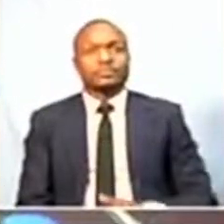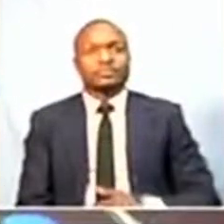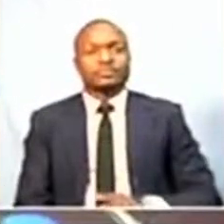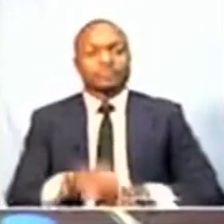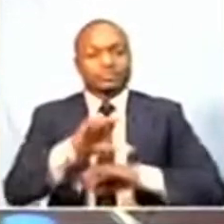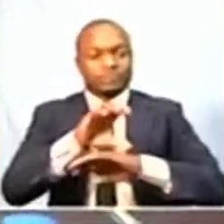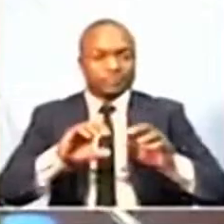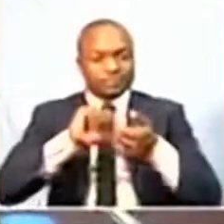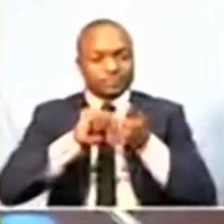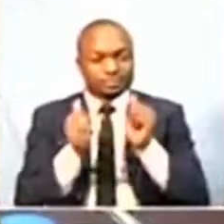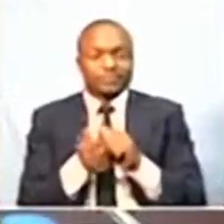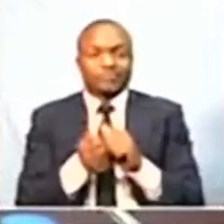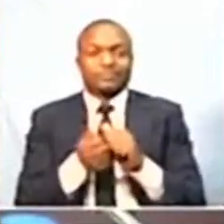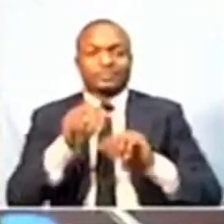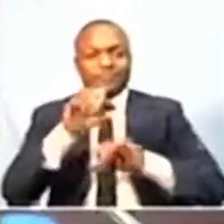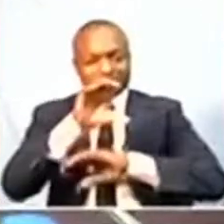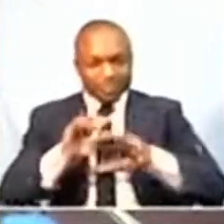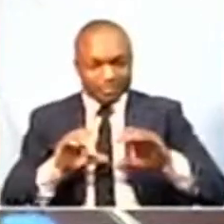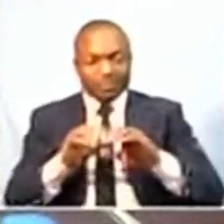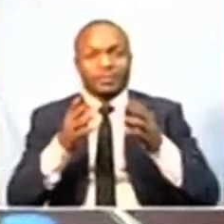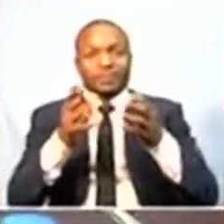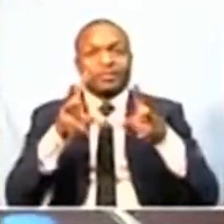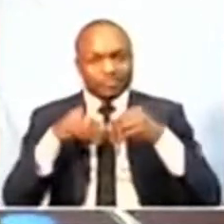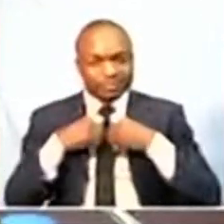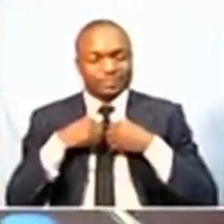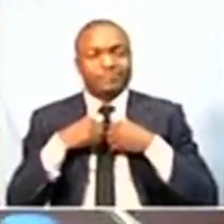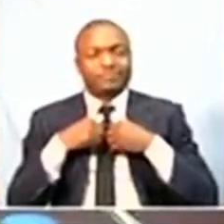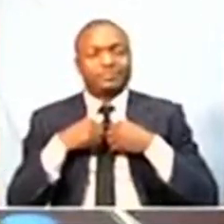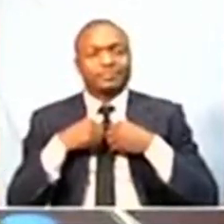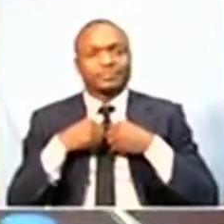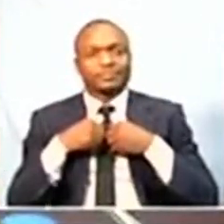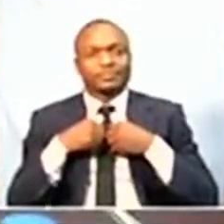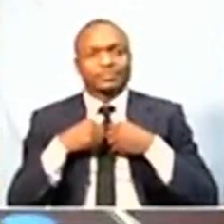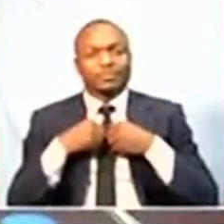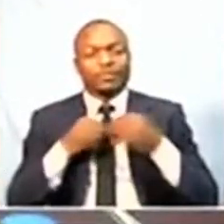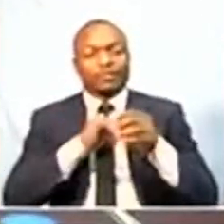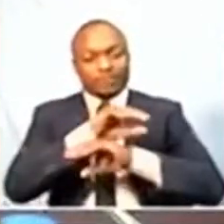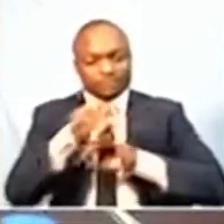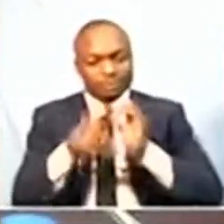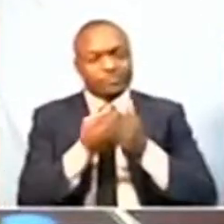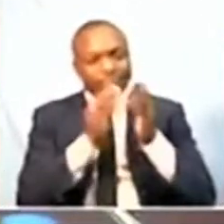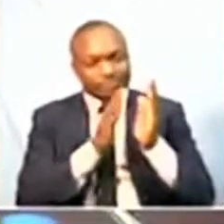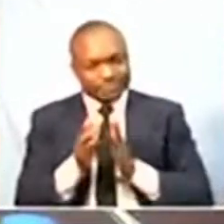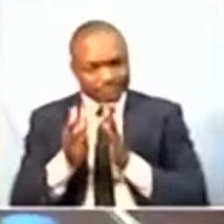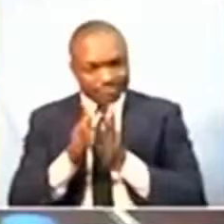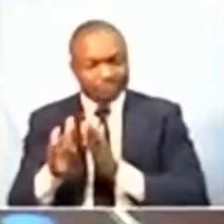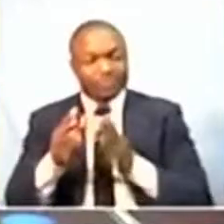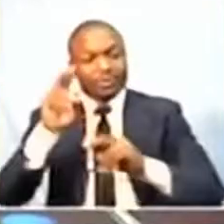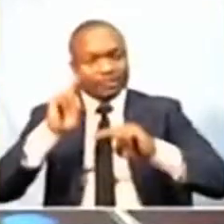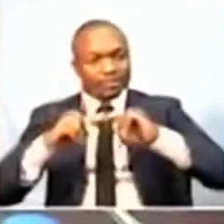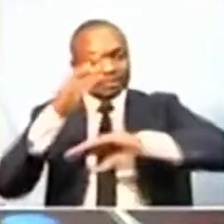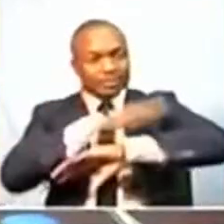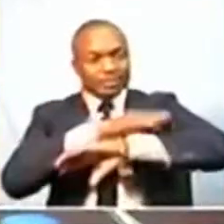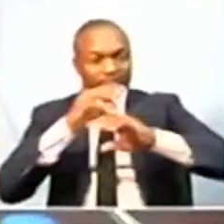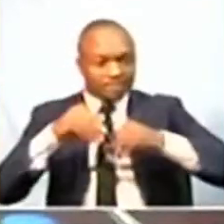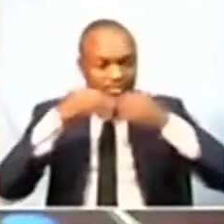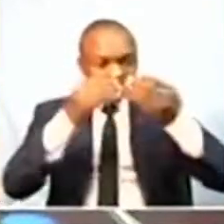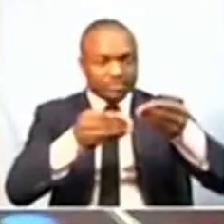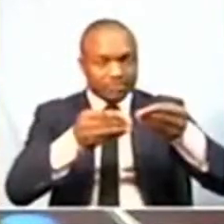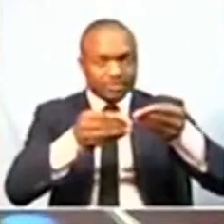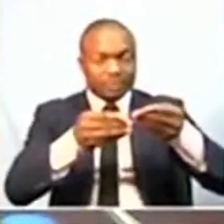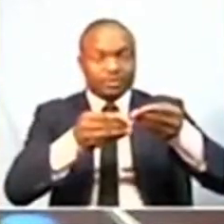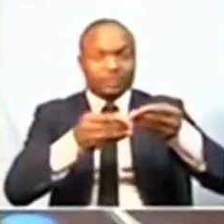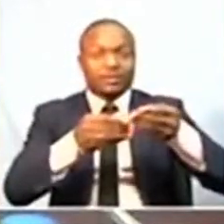Cause of the query chair, council wishes to acknowledge the auditor's finding and state that all planned desks were delivered during the accounting